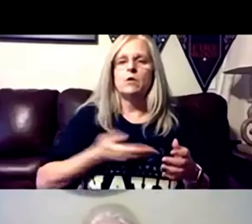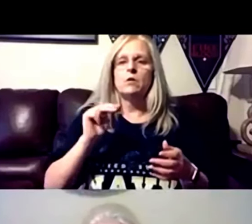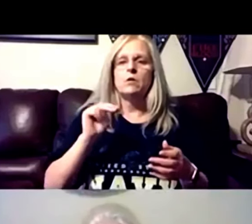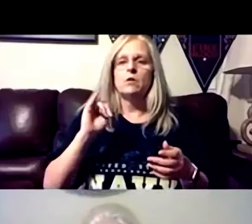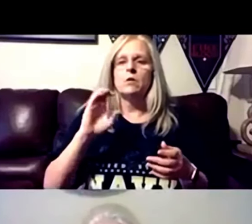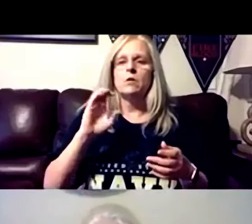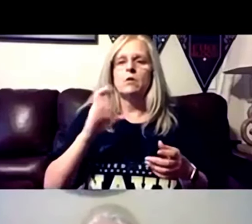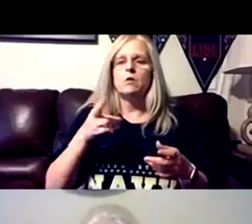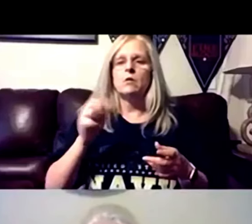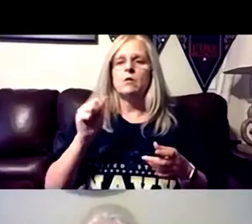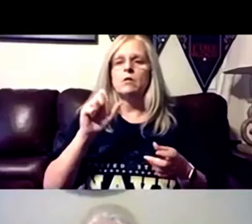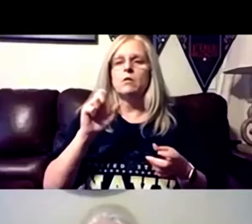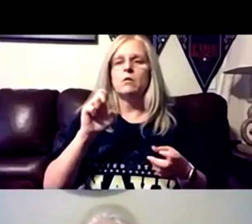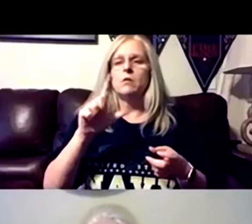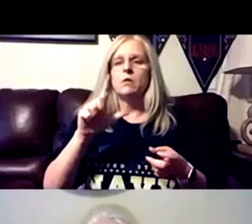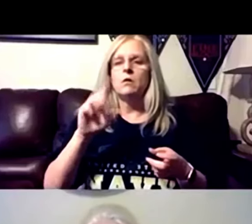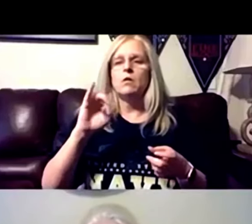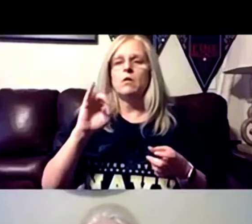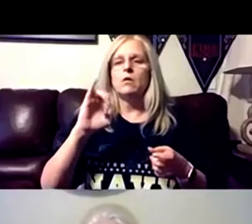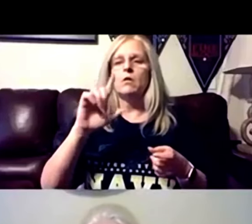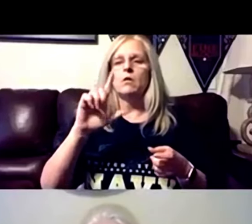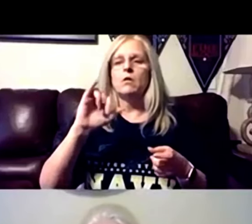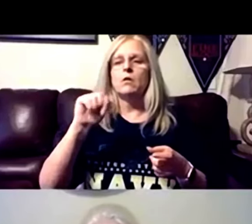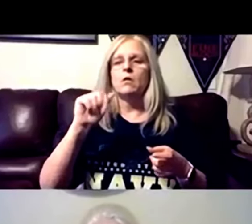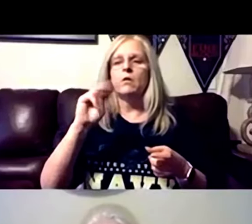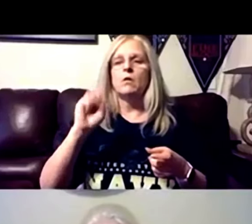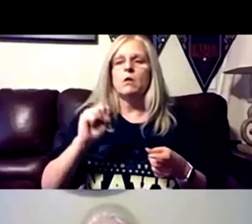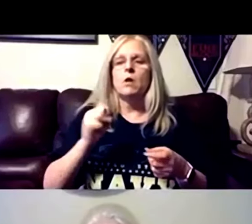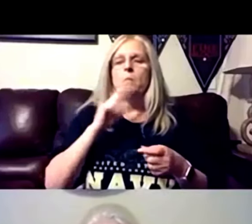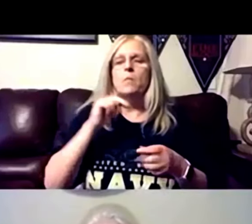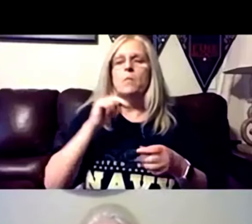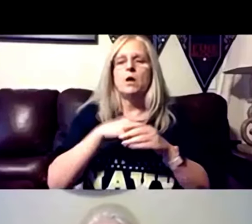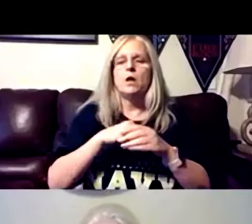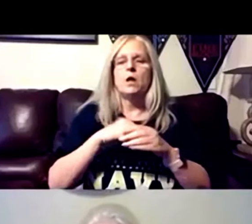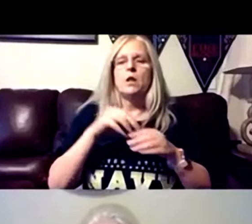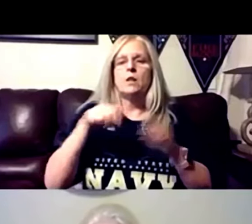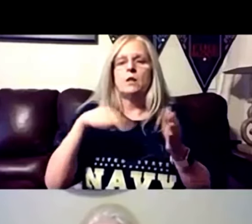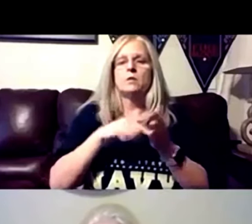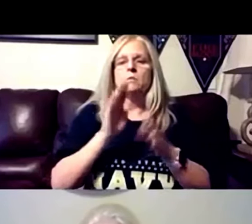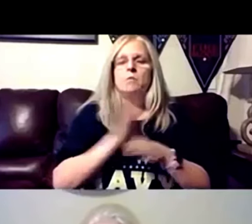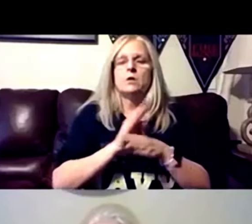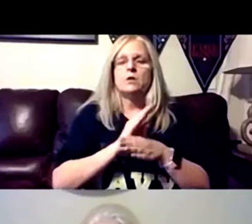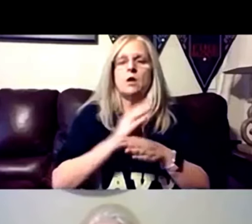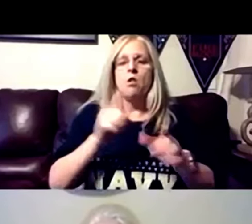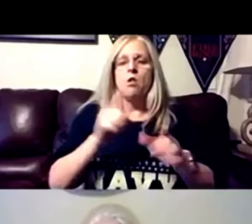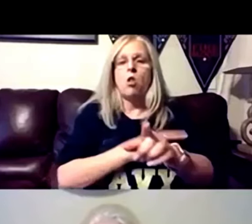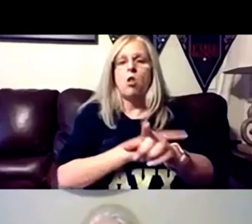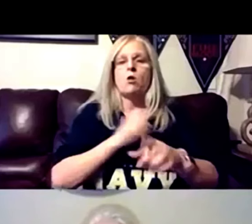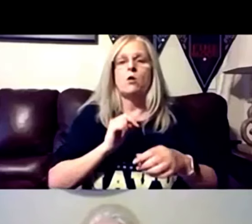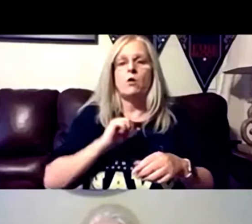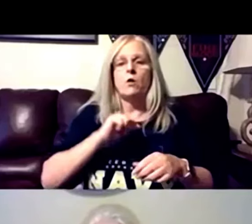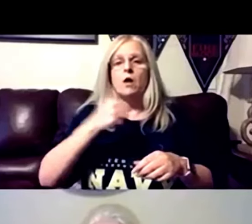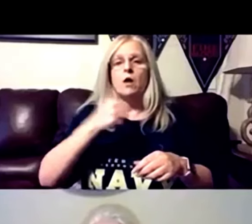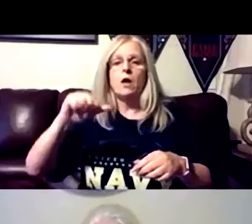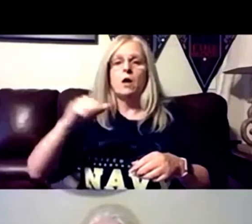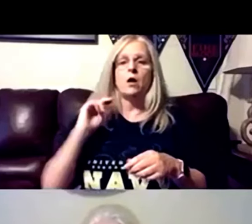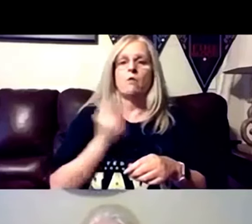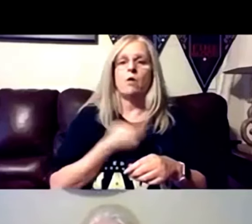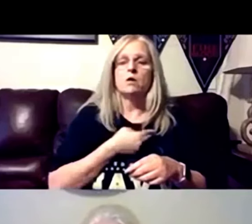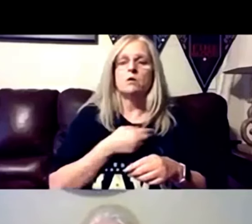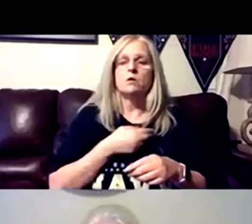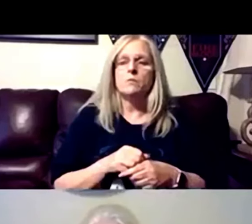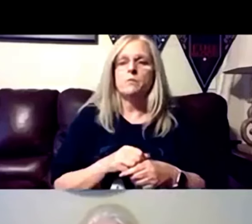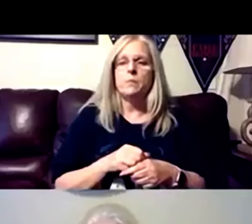come on. Michael Williams has been in this business even longer than we have. I think almost everybody here. He has a lot